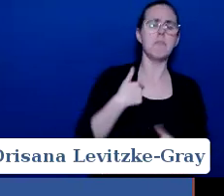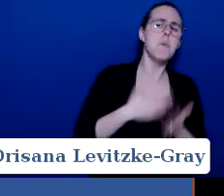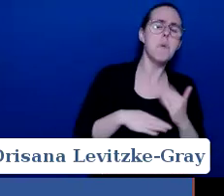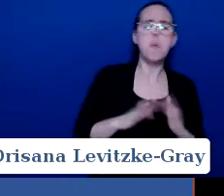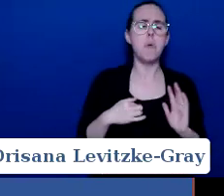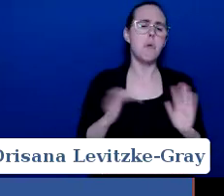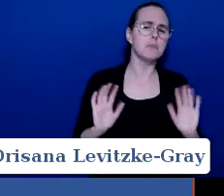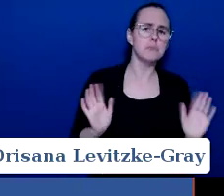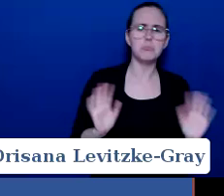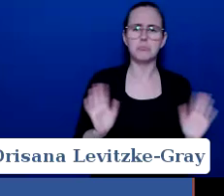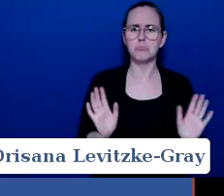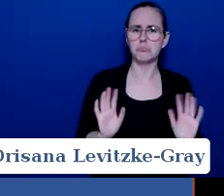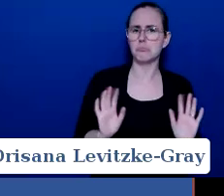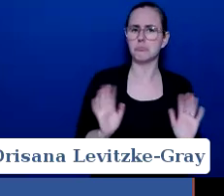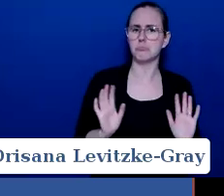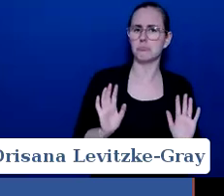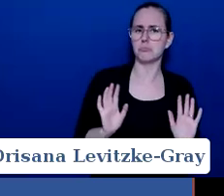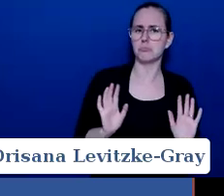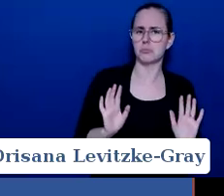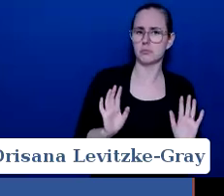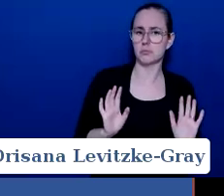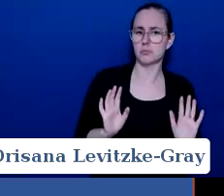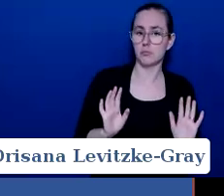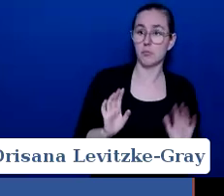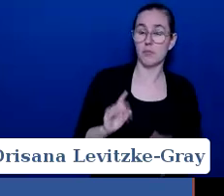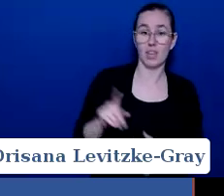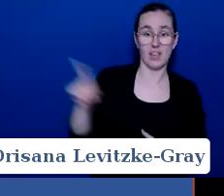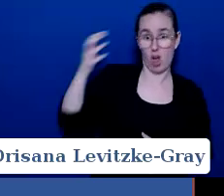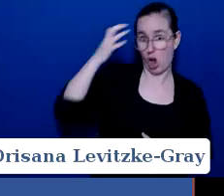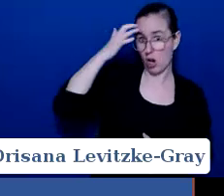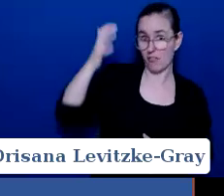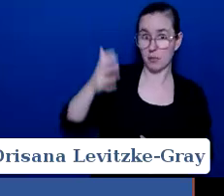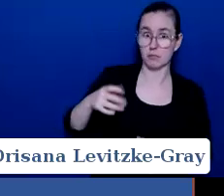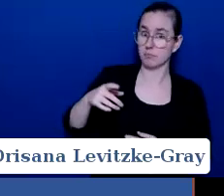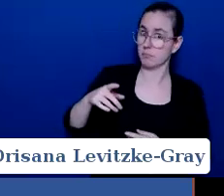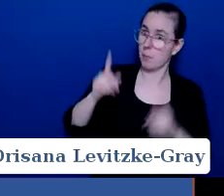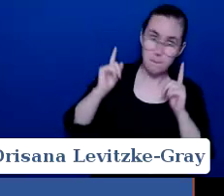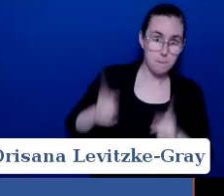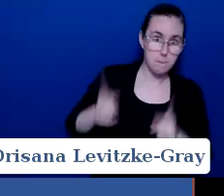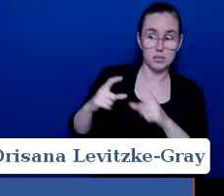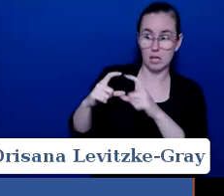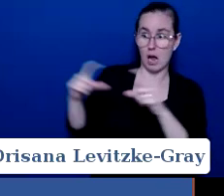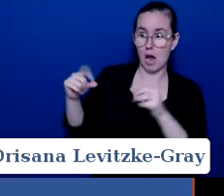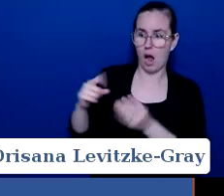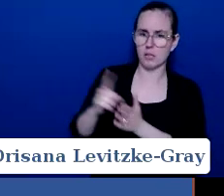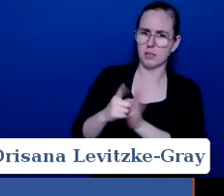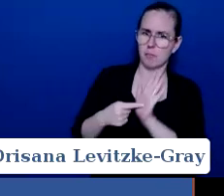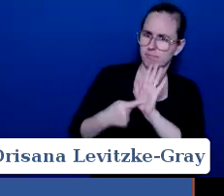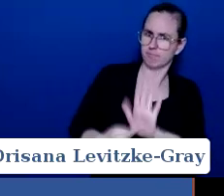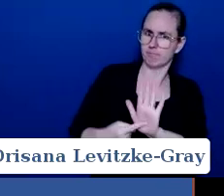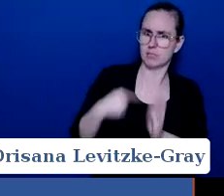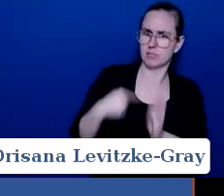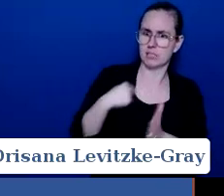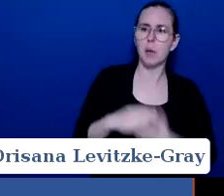person with disabilities. So it's very important that we accept the idea that even if we have a good